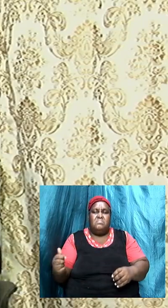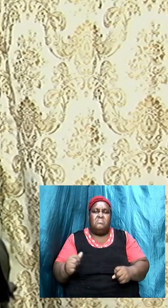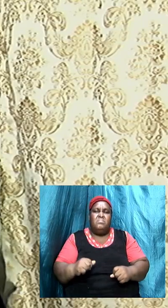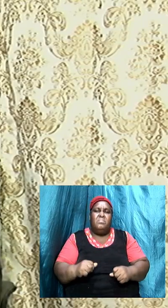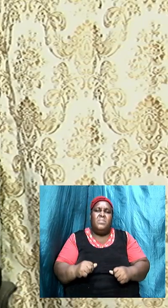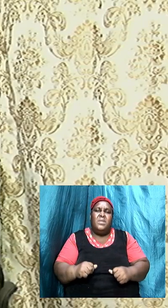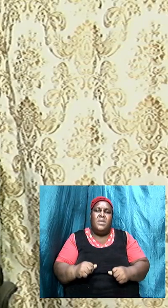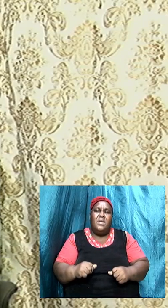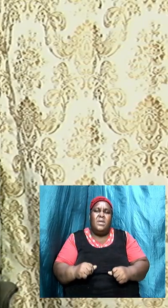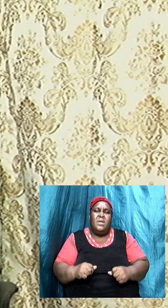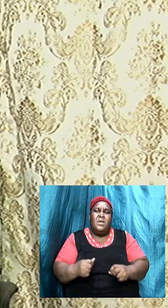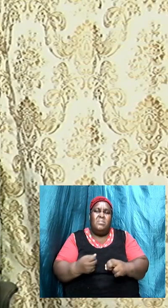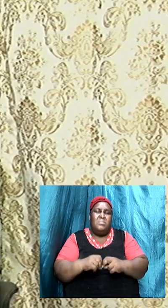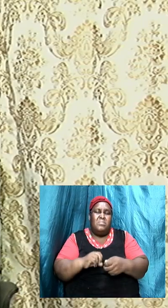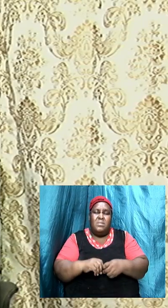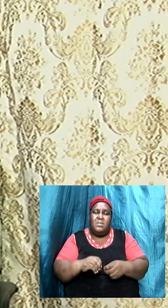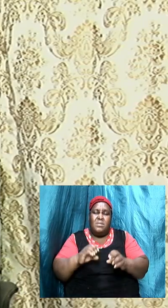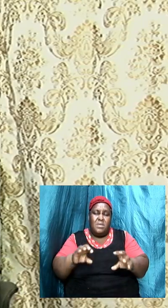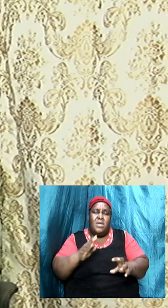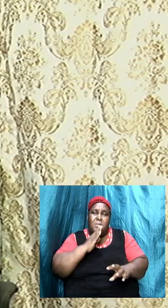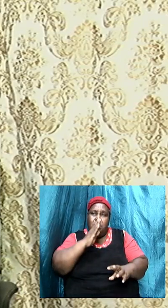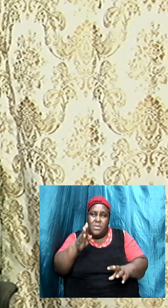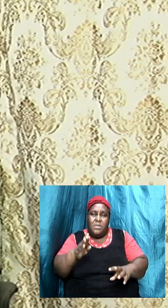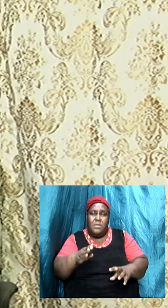An issue could be unbiblical.